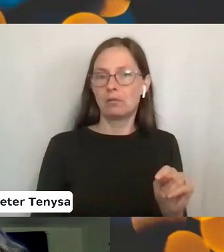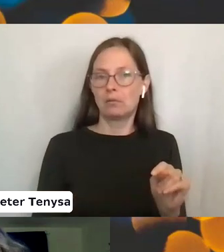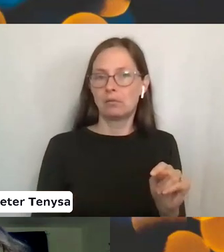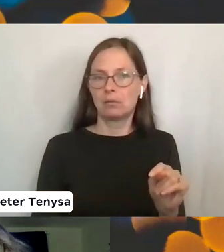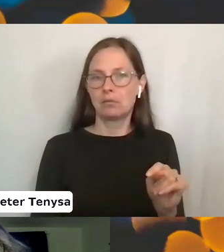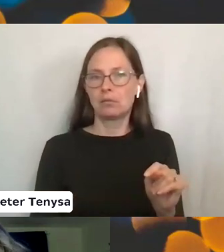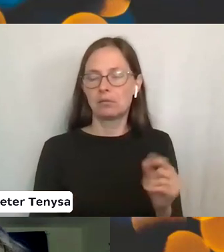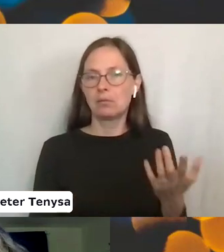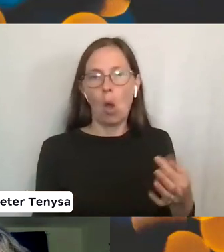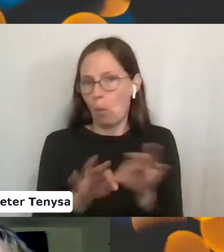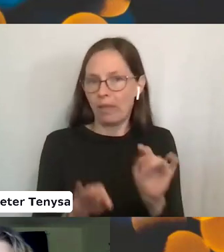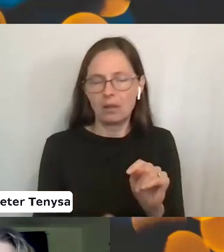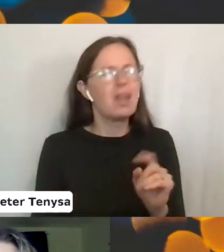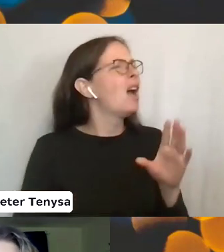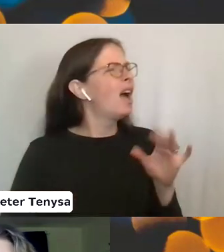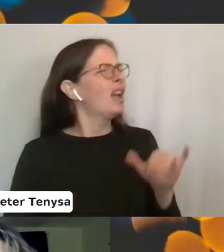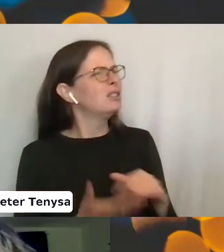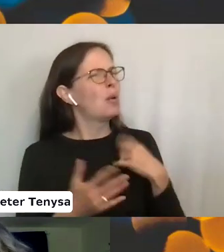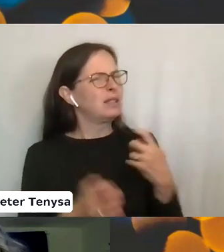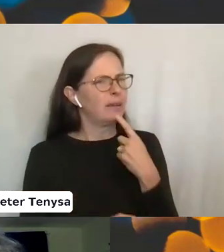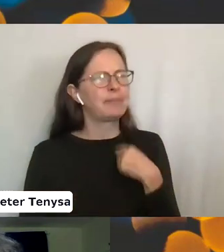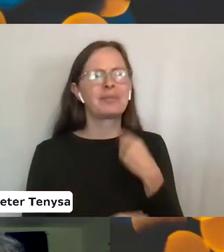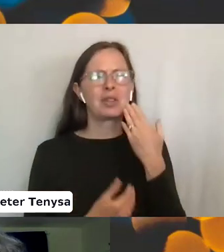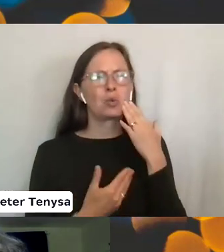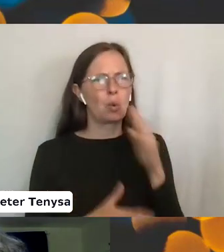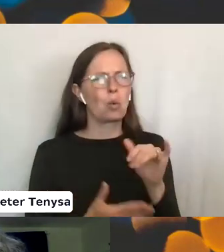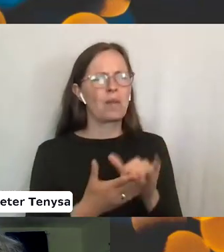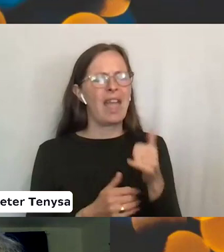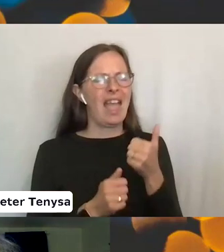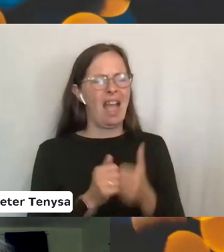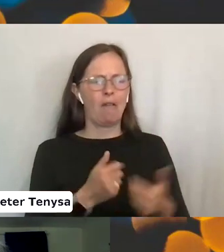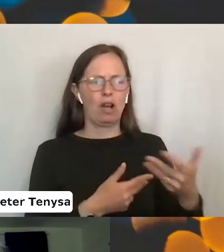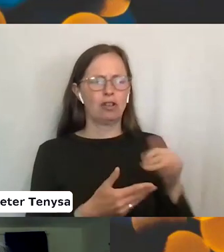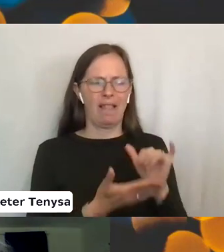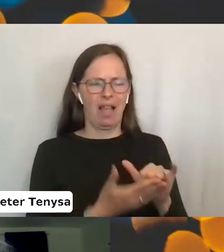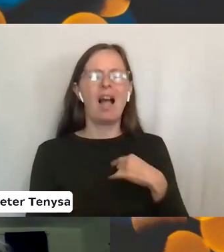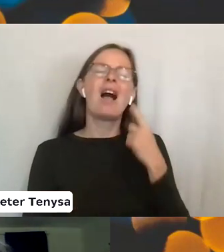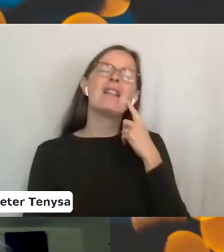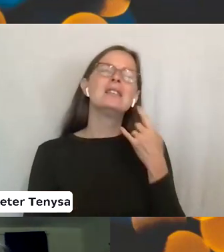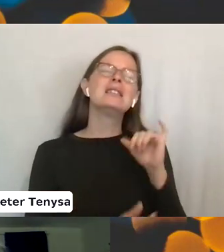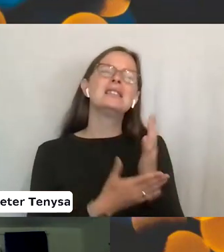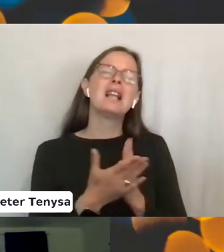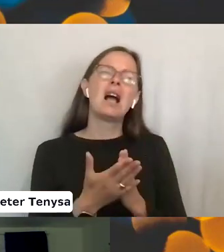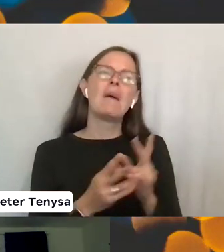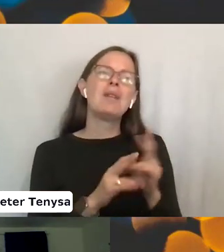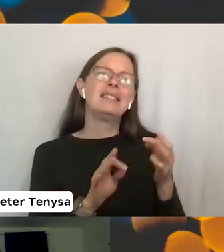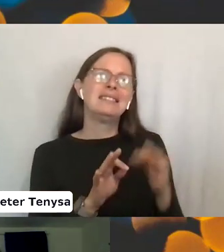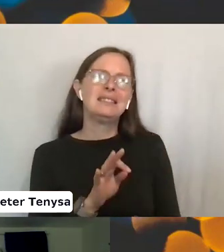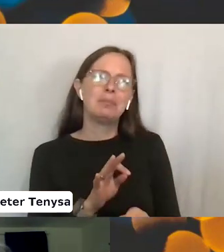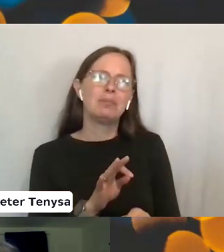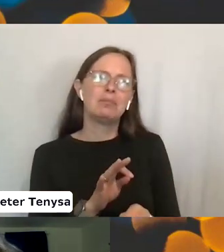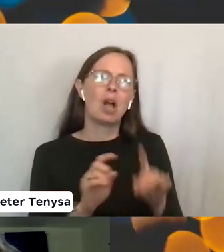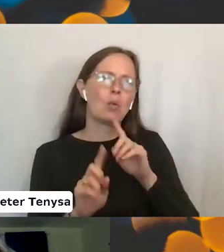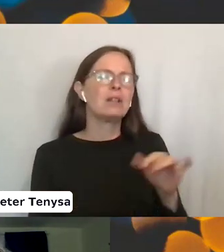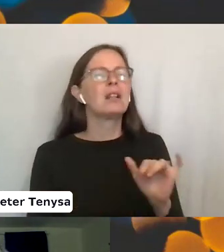Like, I don't know that every interaction can be like this, because some of them are, I'm trying to think of like very simpler reactions. Like